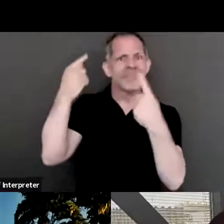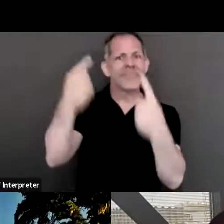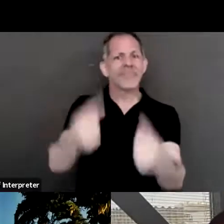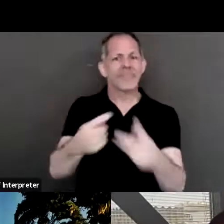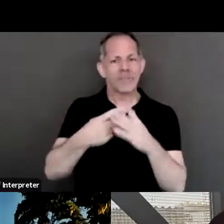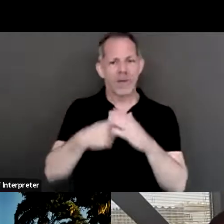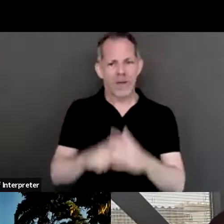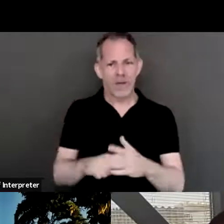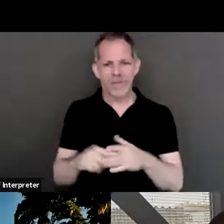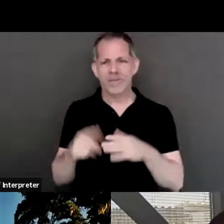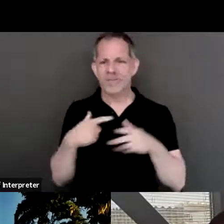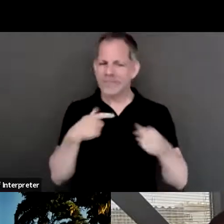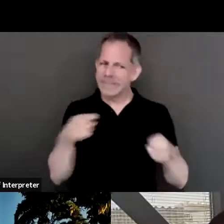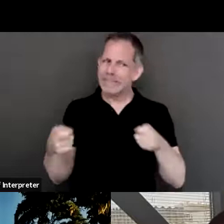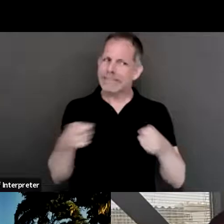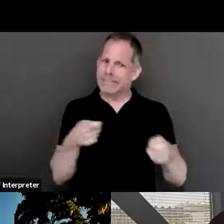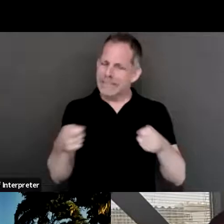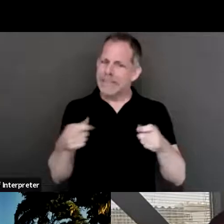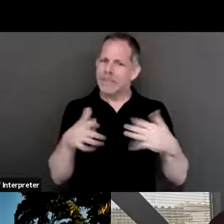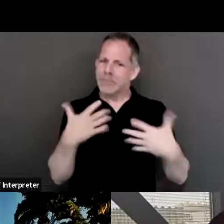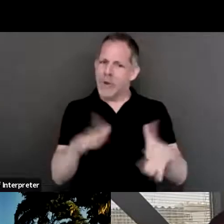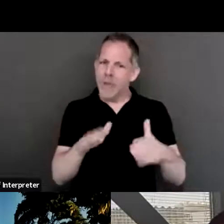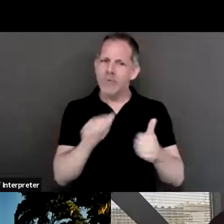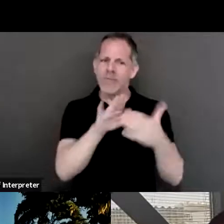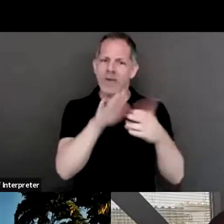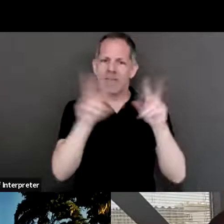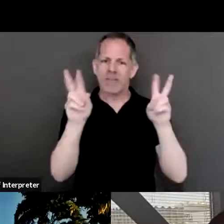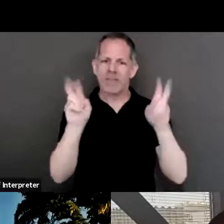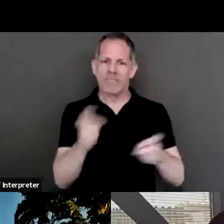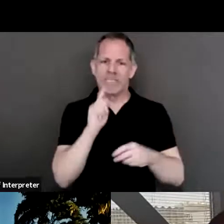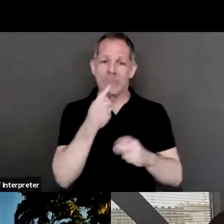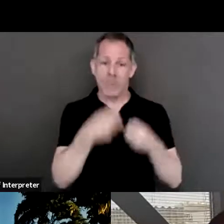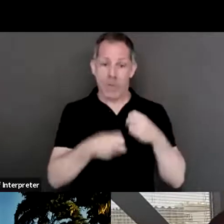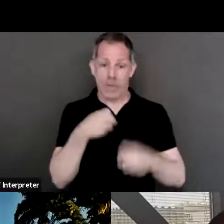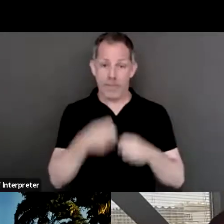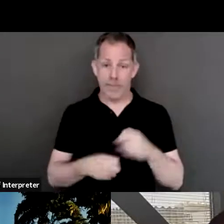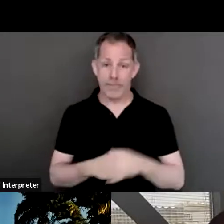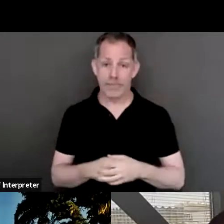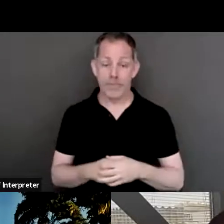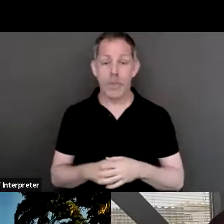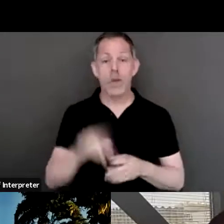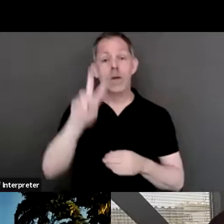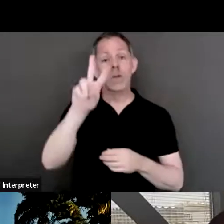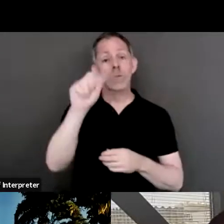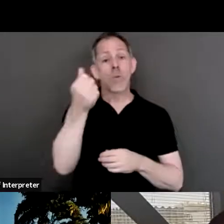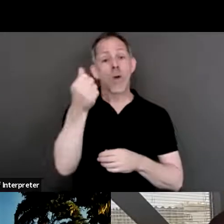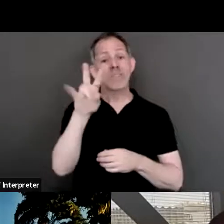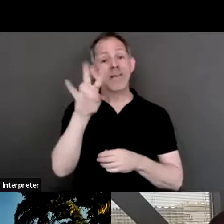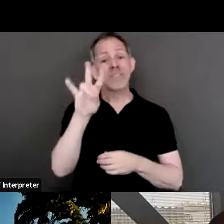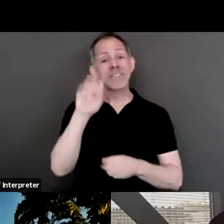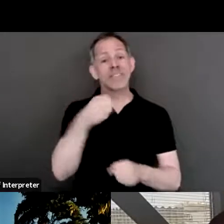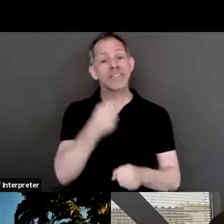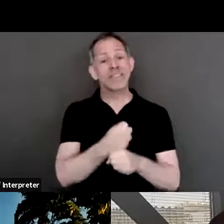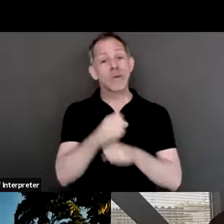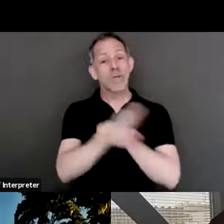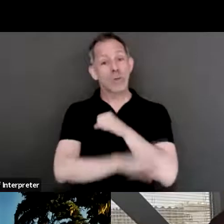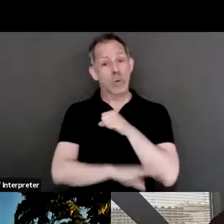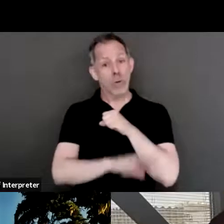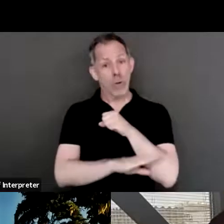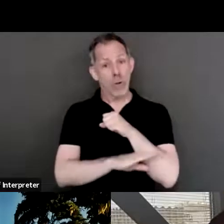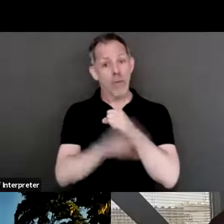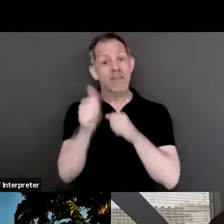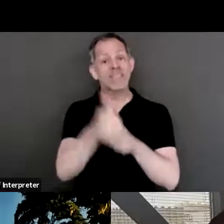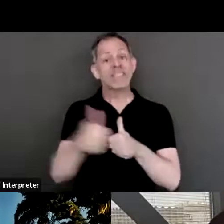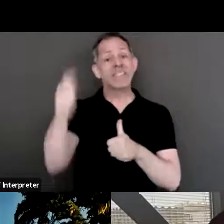may recall that in late 2017, Executive Summers partially activated our emergency management system in response